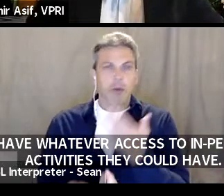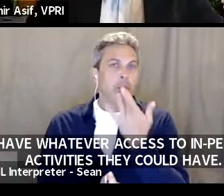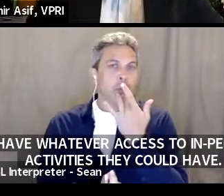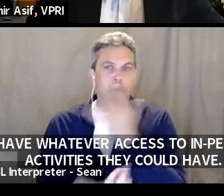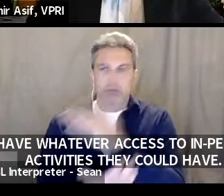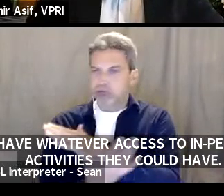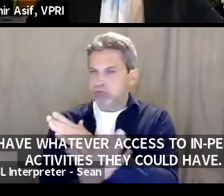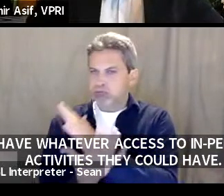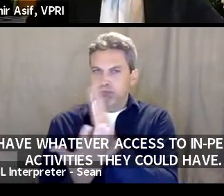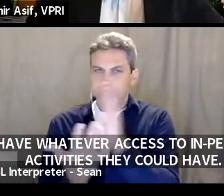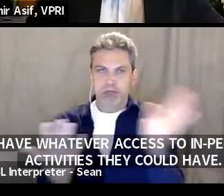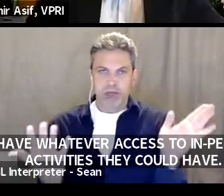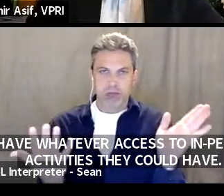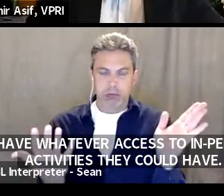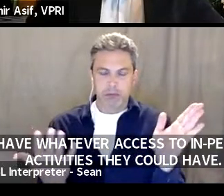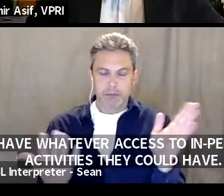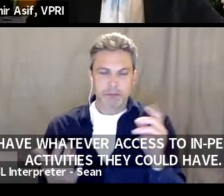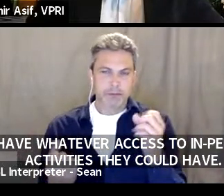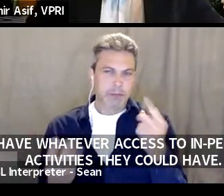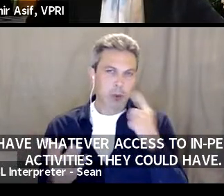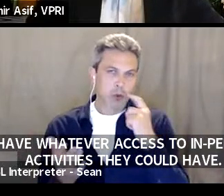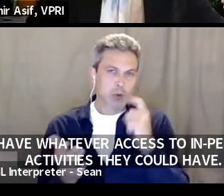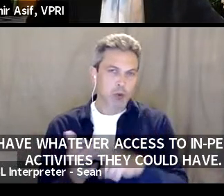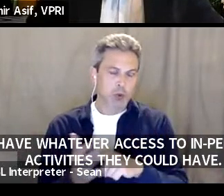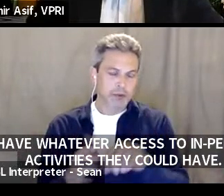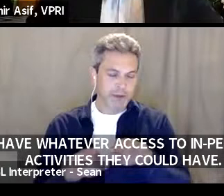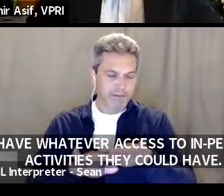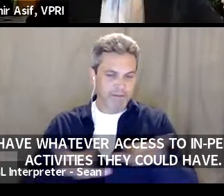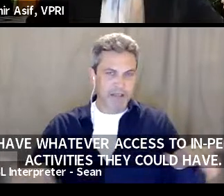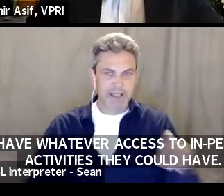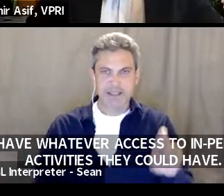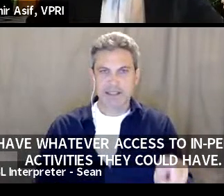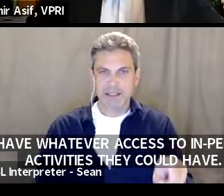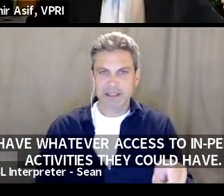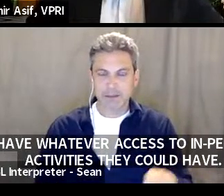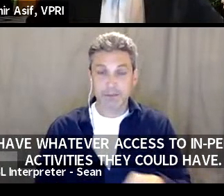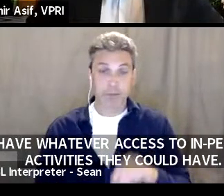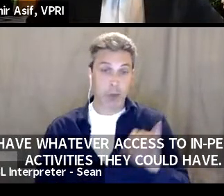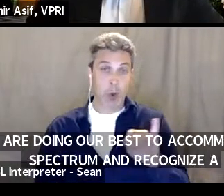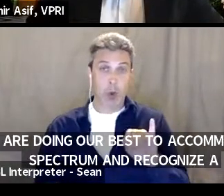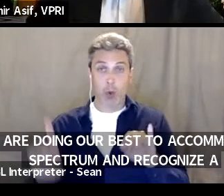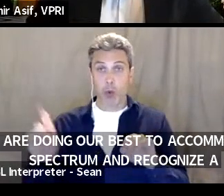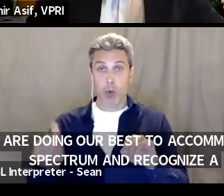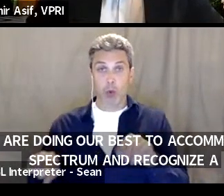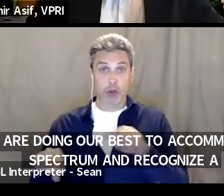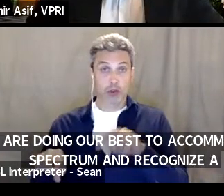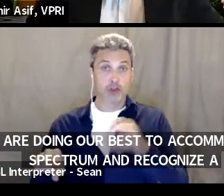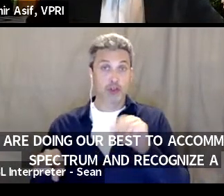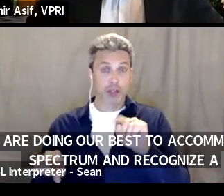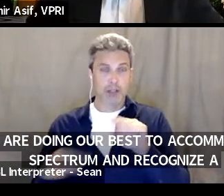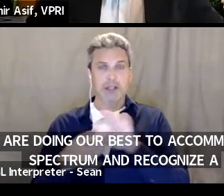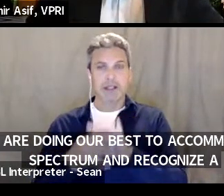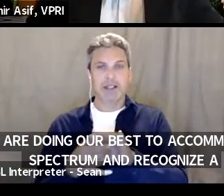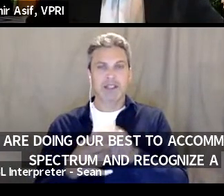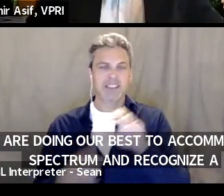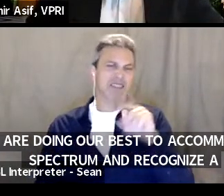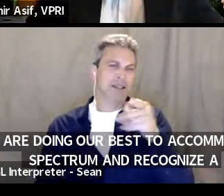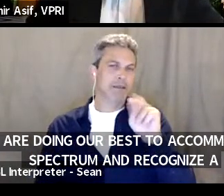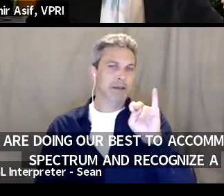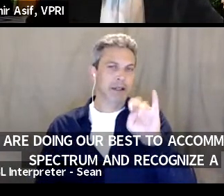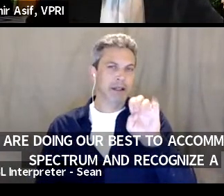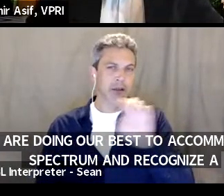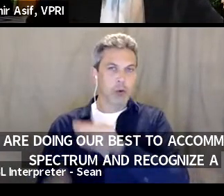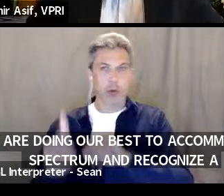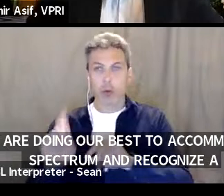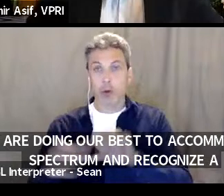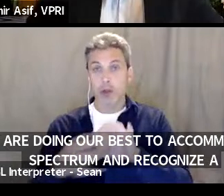there's a variety of needs. I would say we have a question from Stephanie as well in the chat about staff, and the same would apply